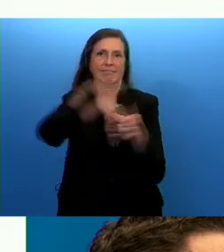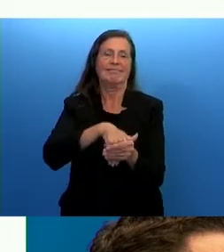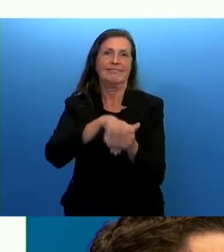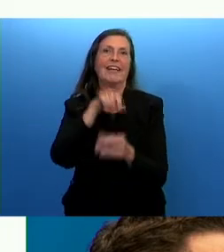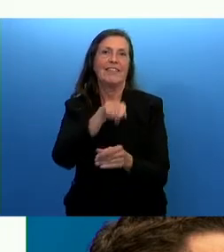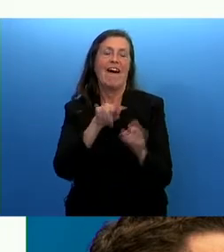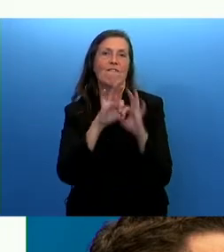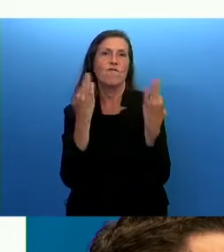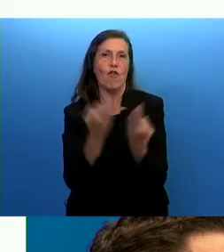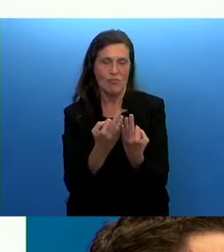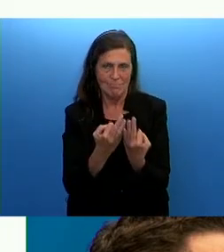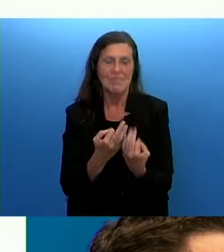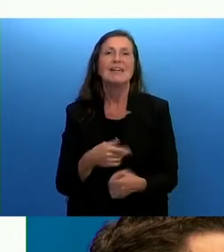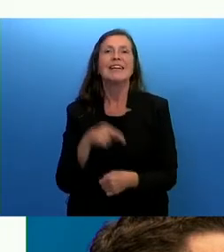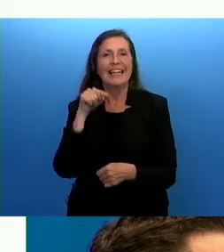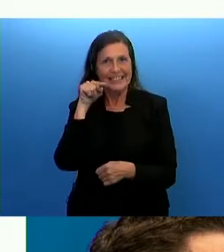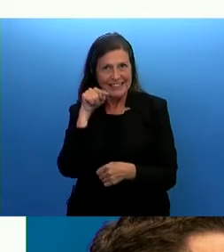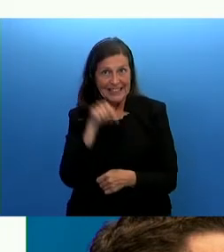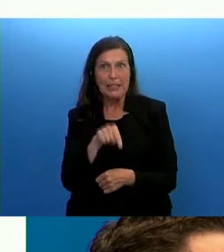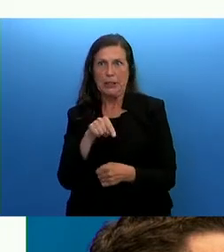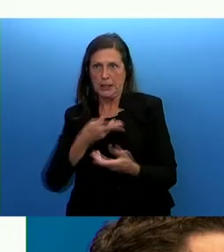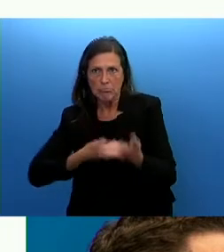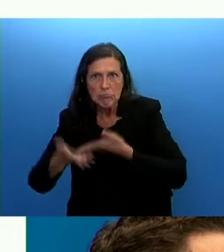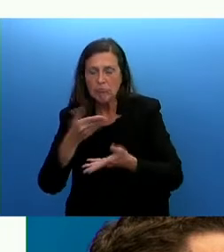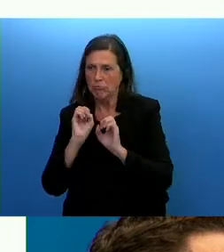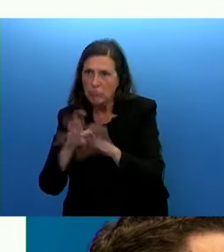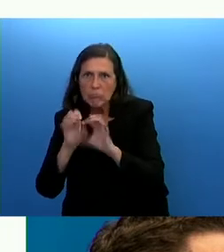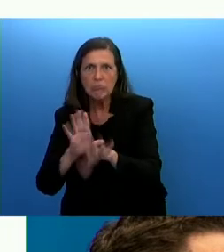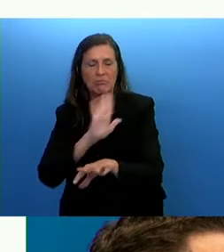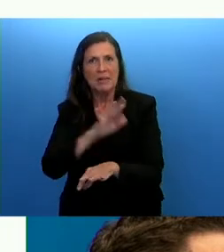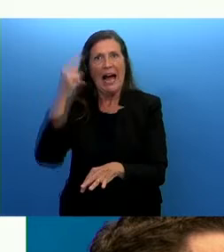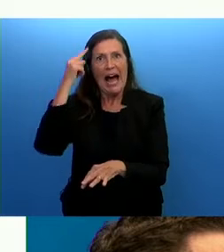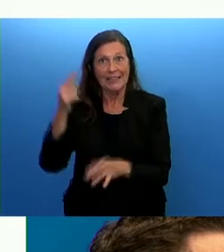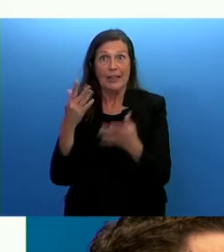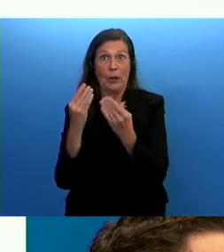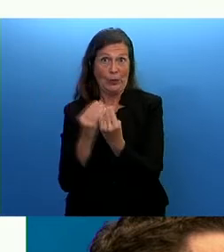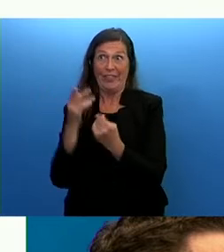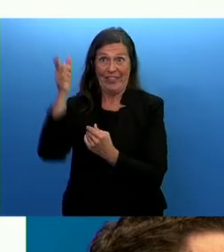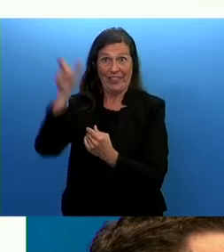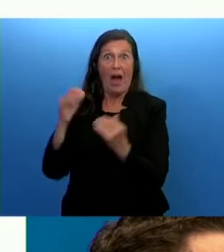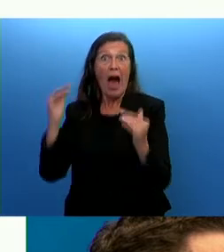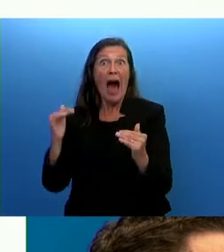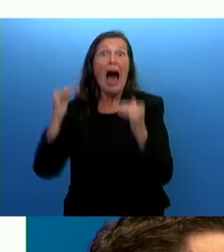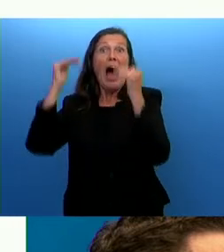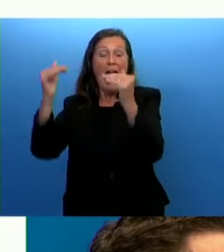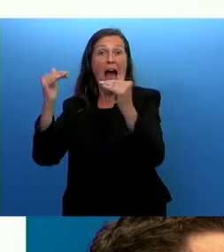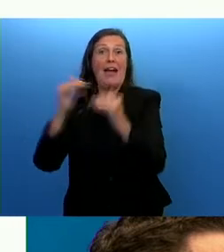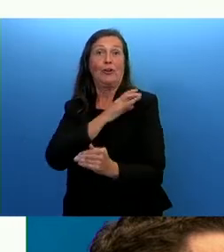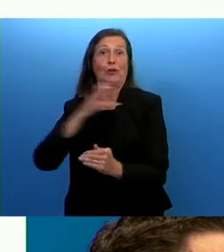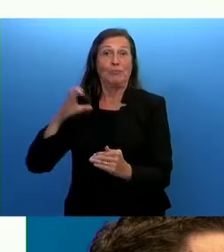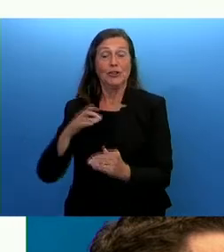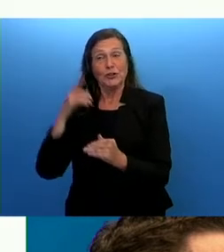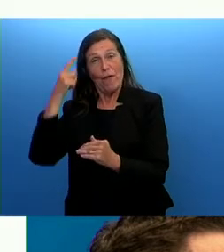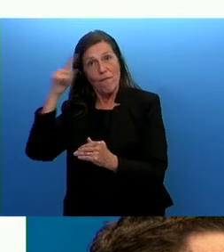to exchange a conversation and ideas with our High Commissioner for Refugees, Filippo Grandi. And from